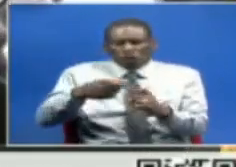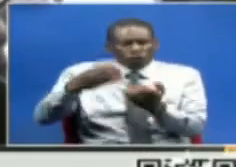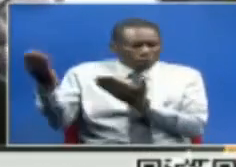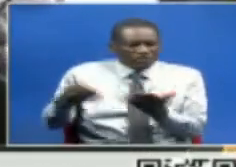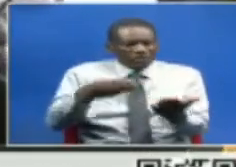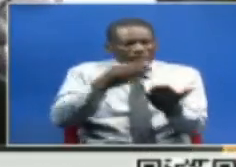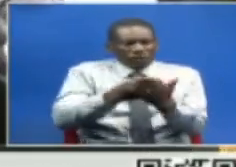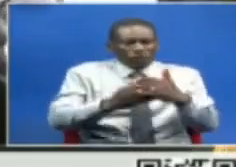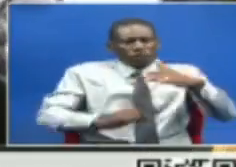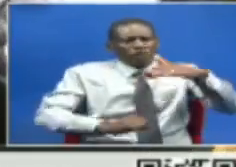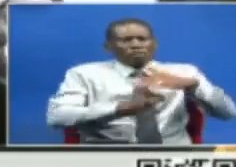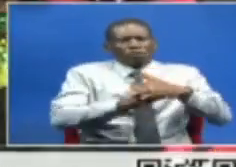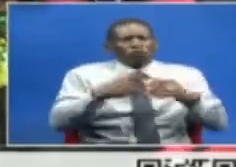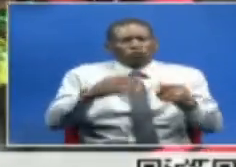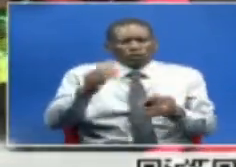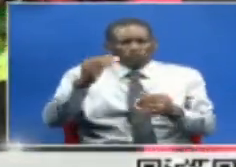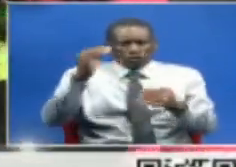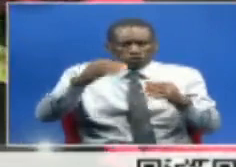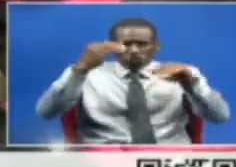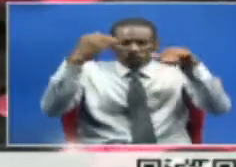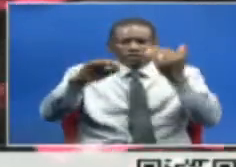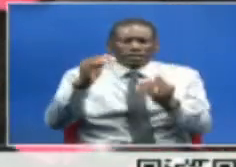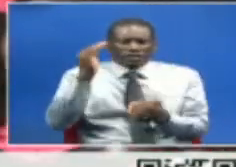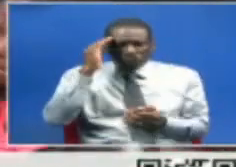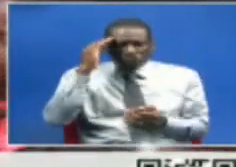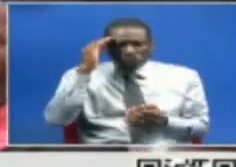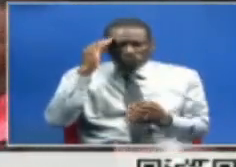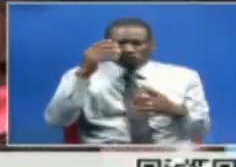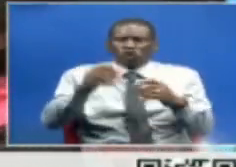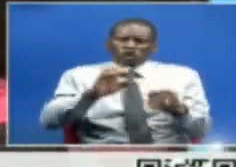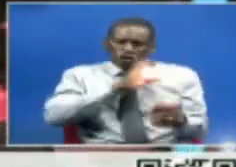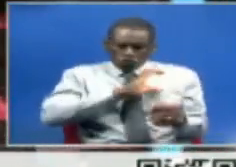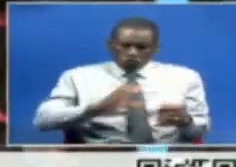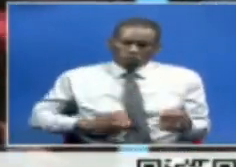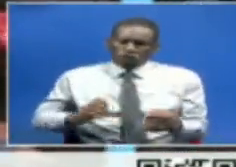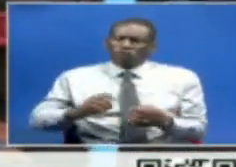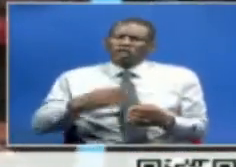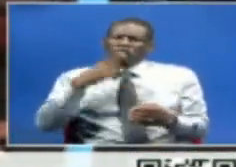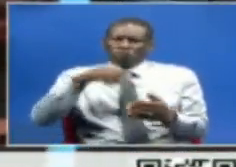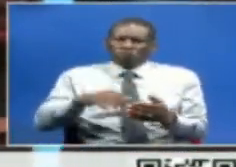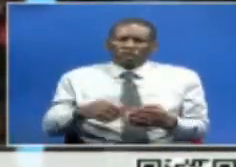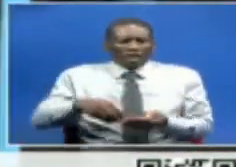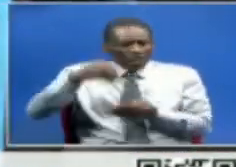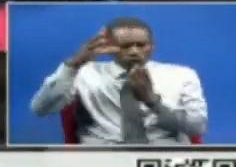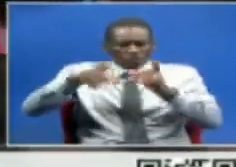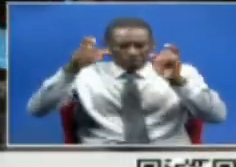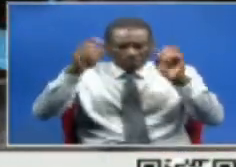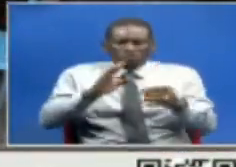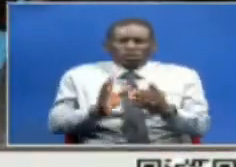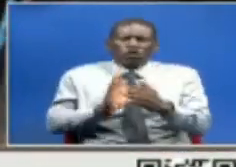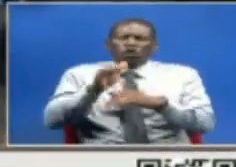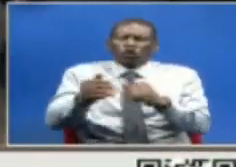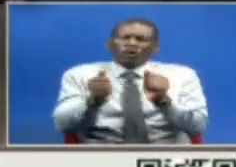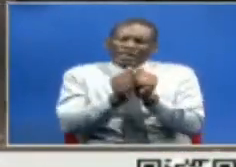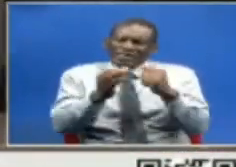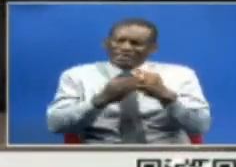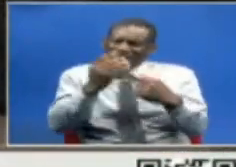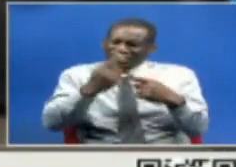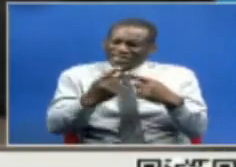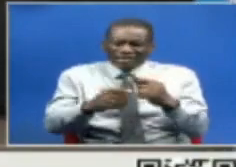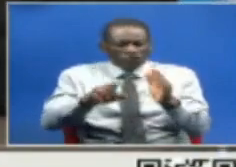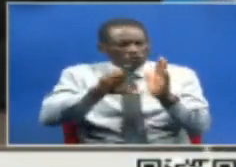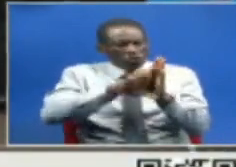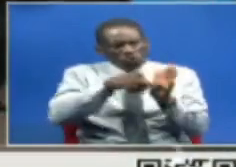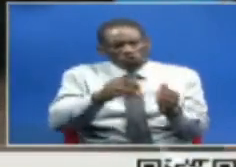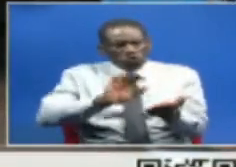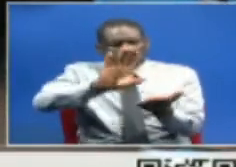for their university education. According to the commission, the requirement that a student must be above the age of 18 to apply for